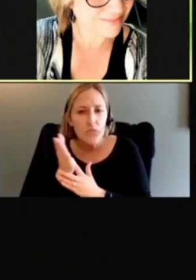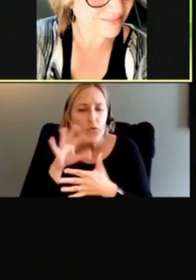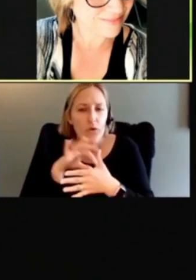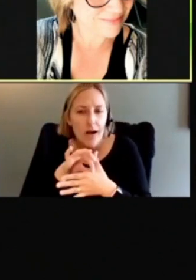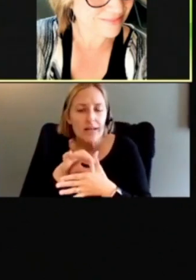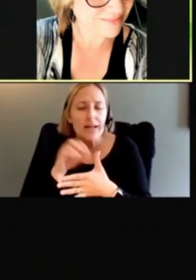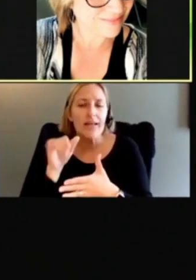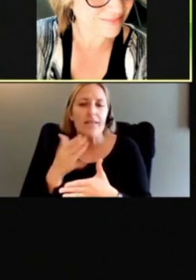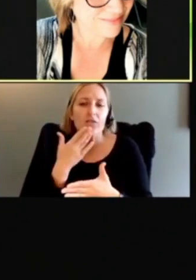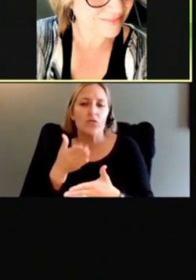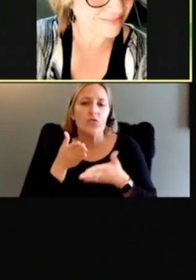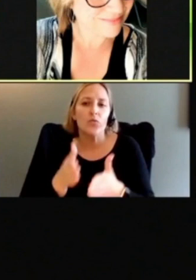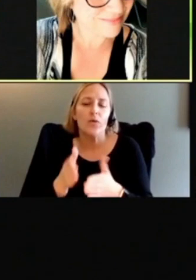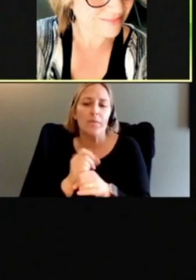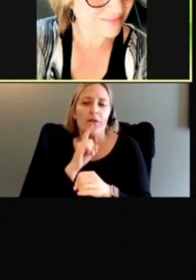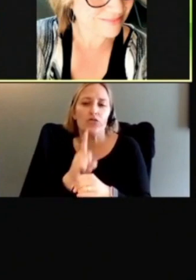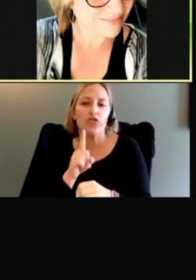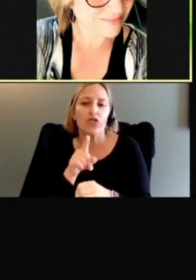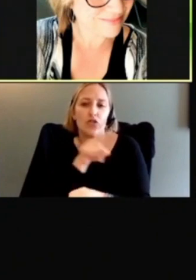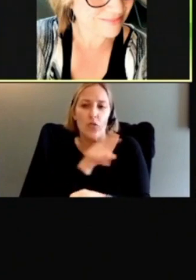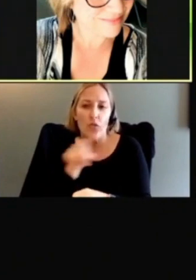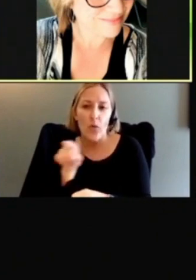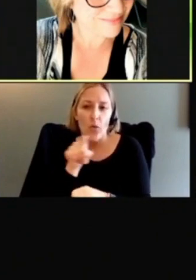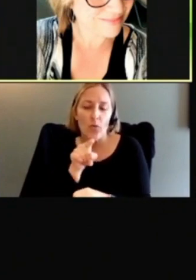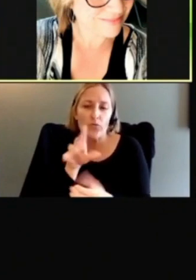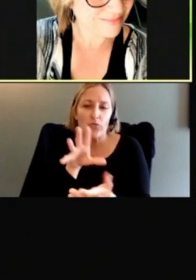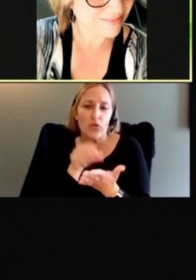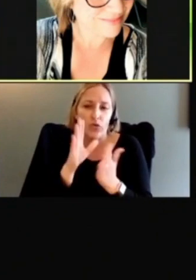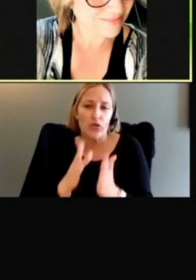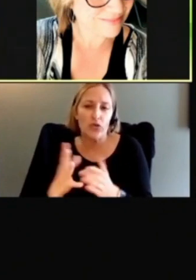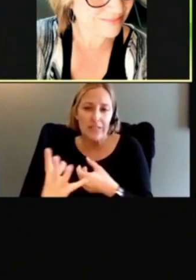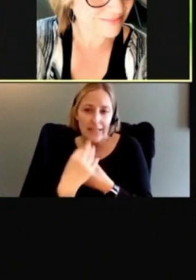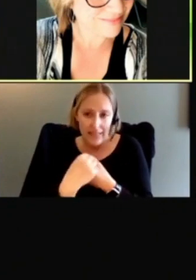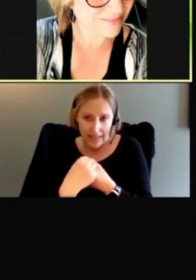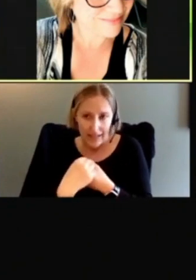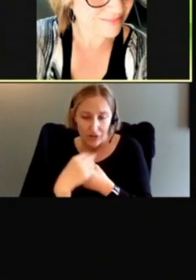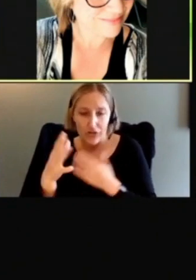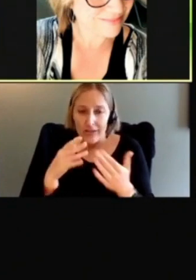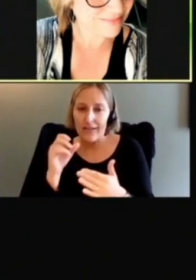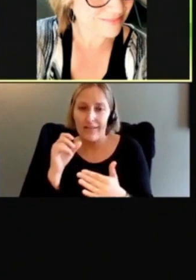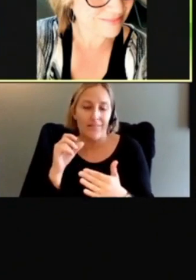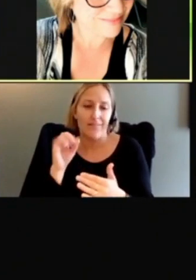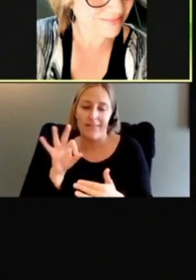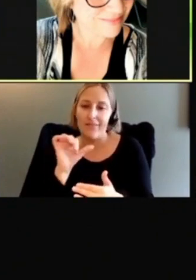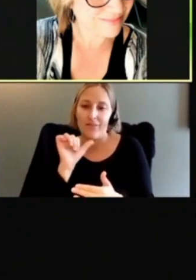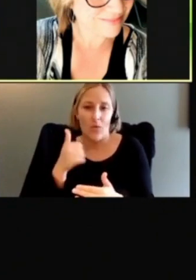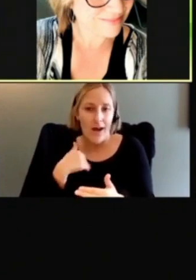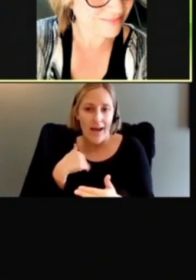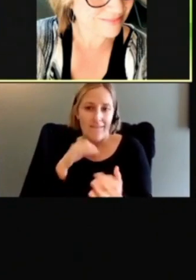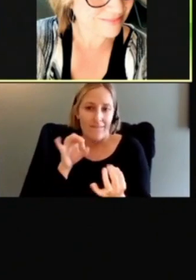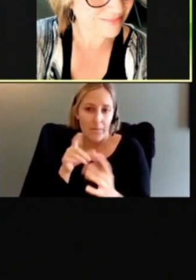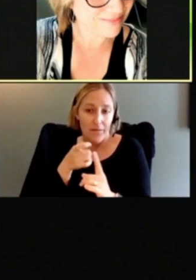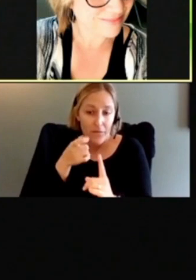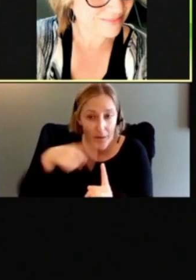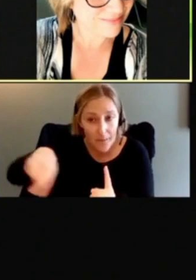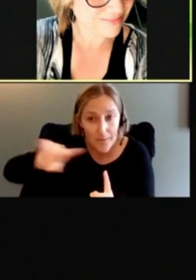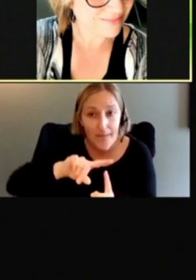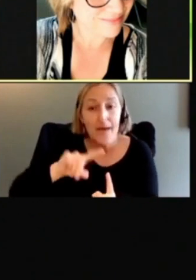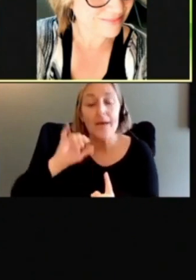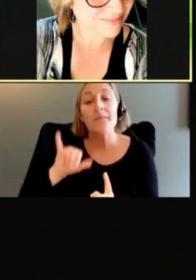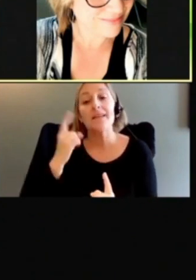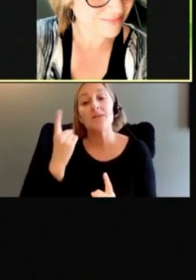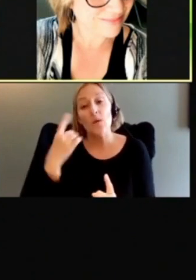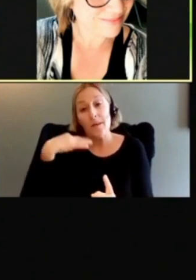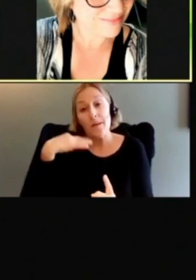learning, or even if you have that instantaneous feedback from them. And that's obviously one of the benefits when you're teaching